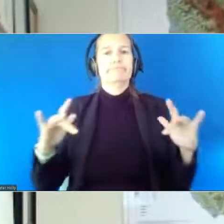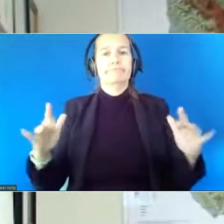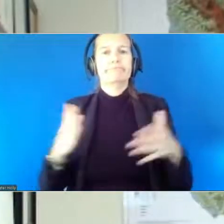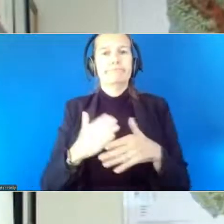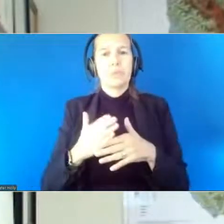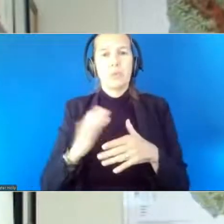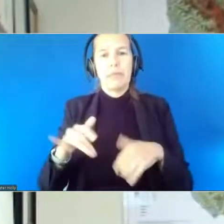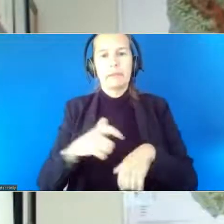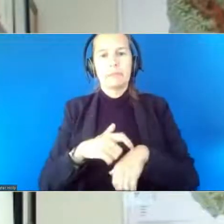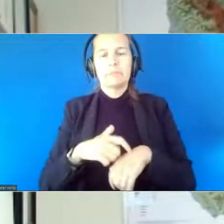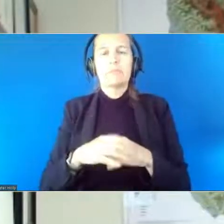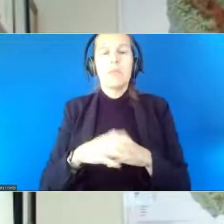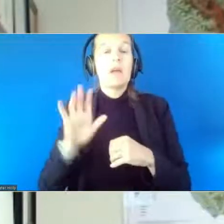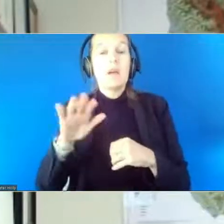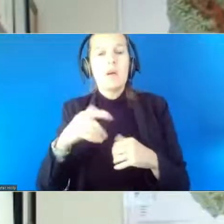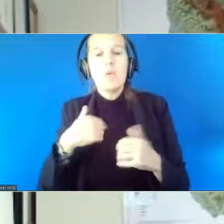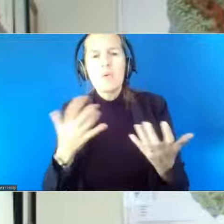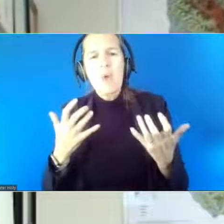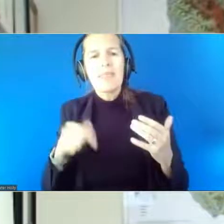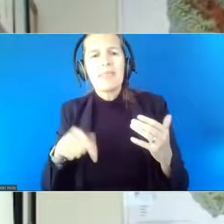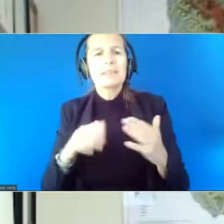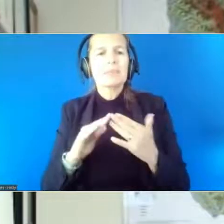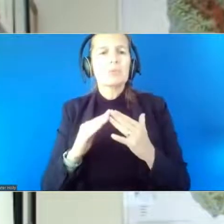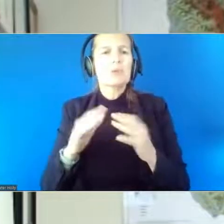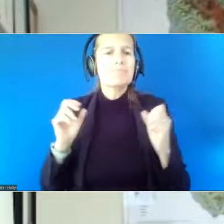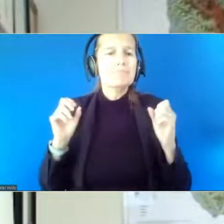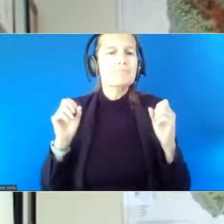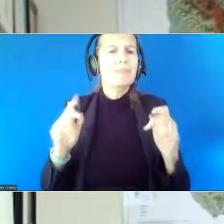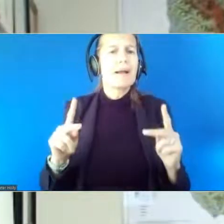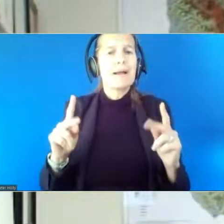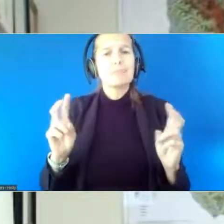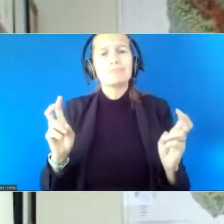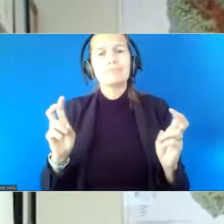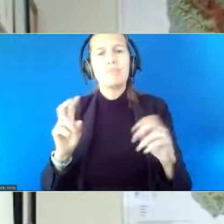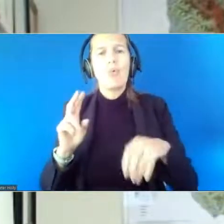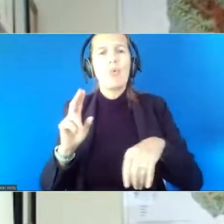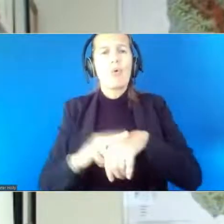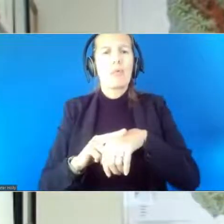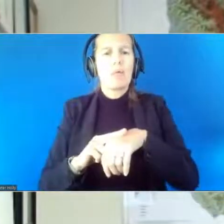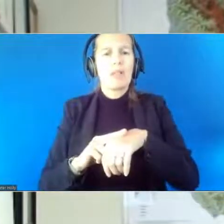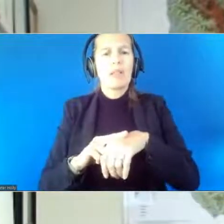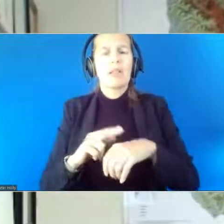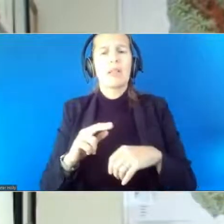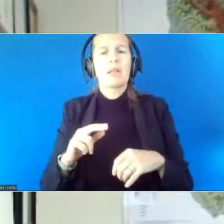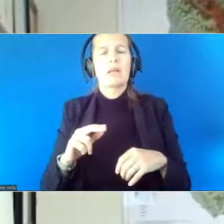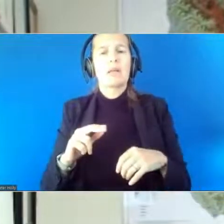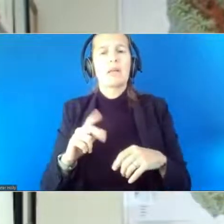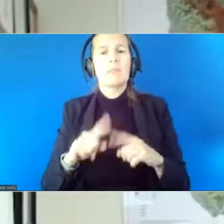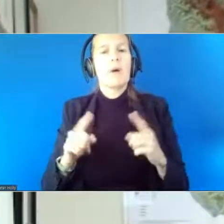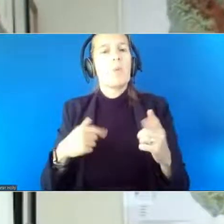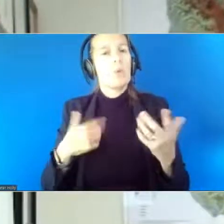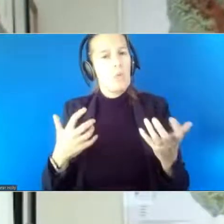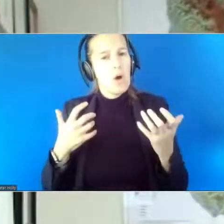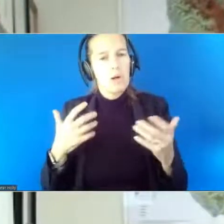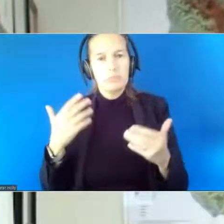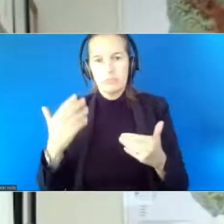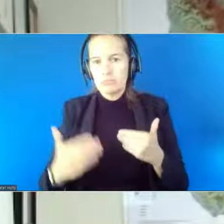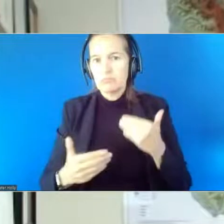want to get our community back to a more normal situation, but we want to do it slowly and